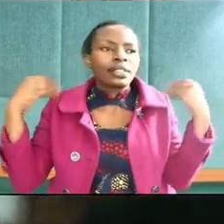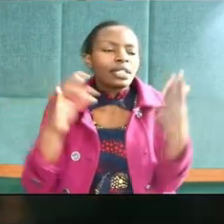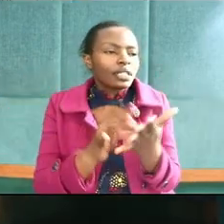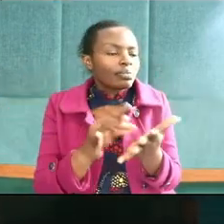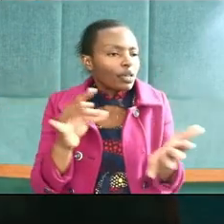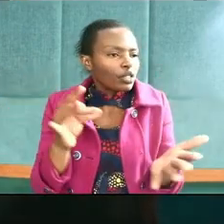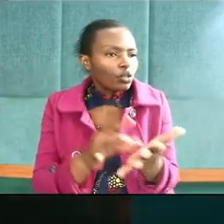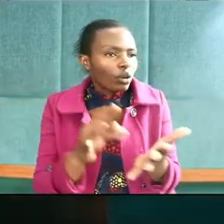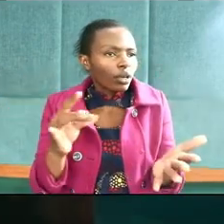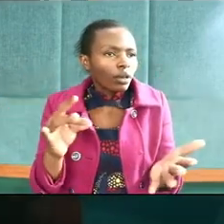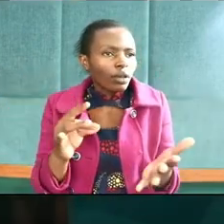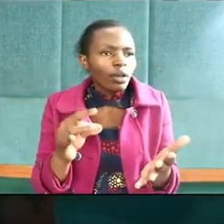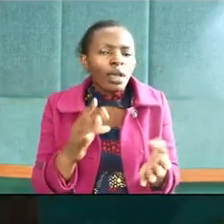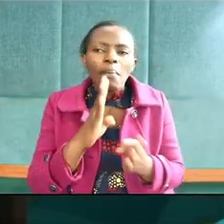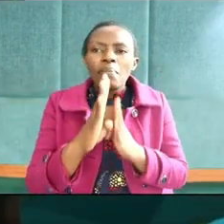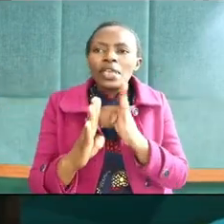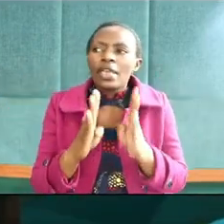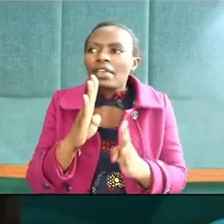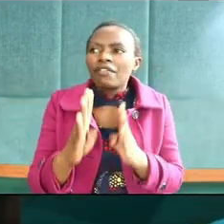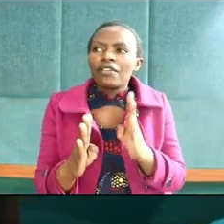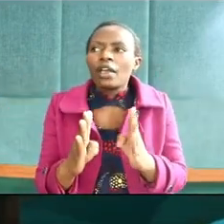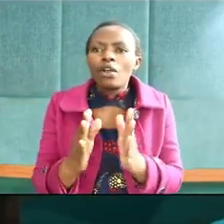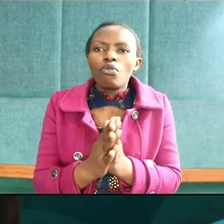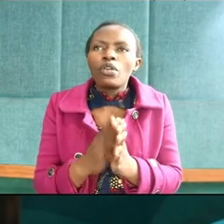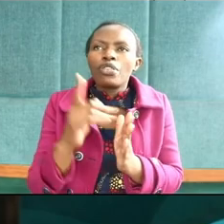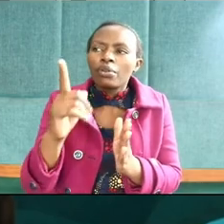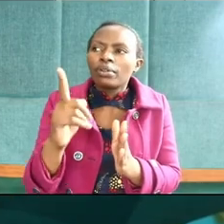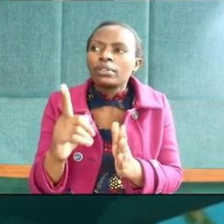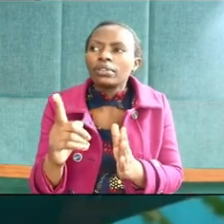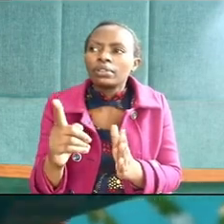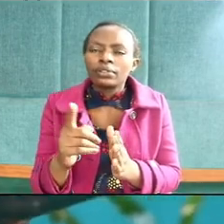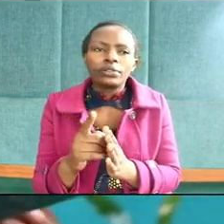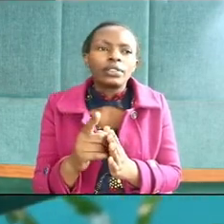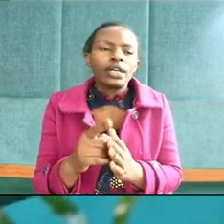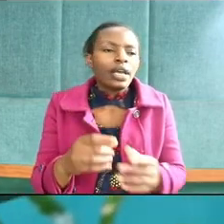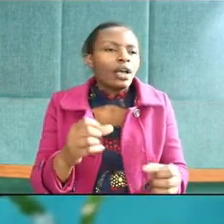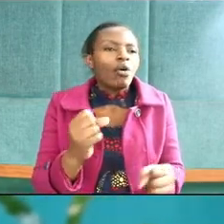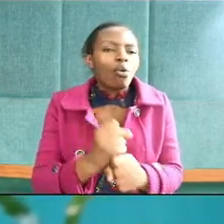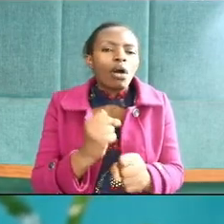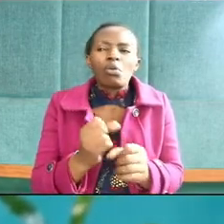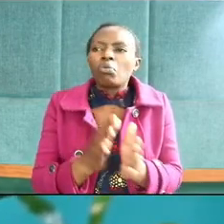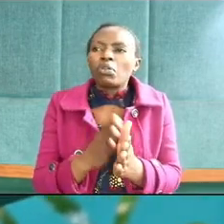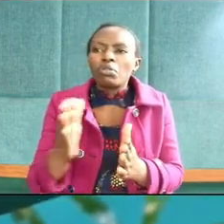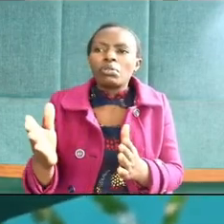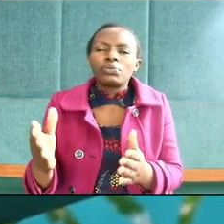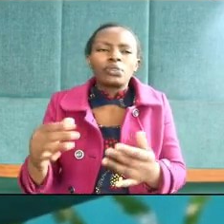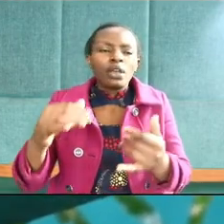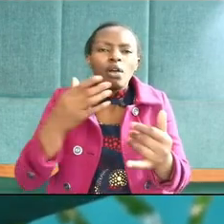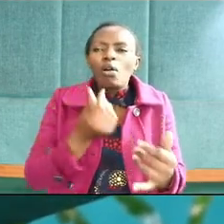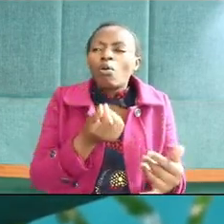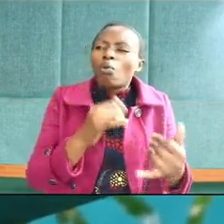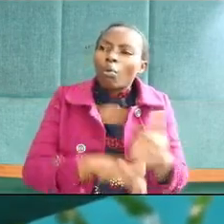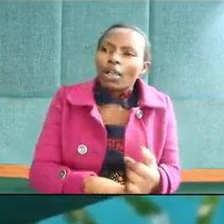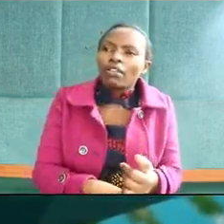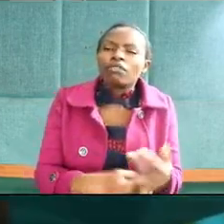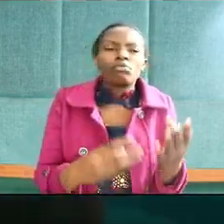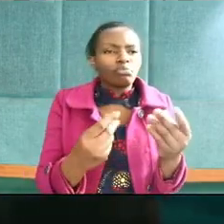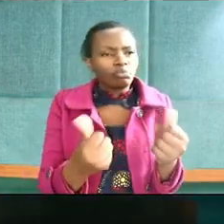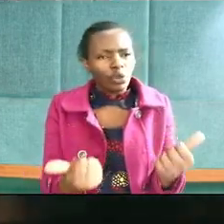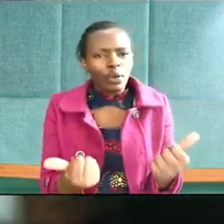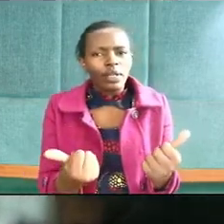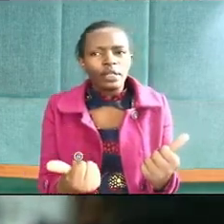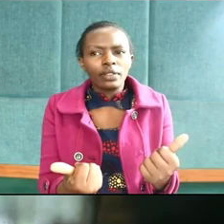spiritual courtesy. Deal with your spouse gently, because she is the one